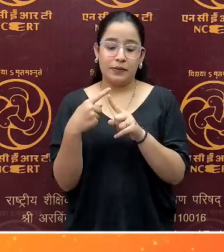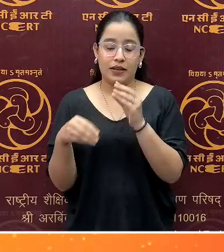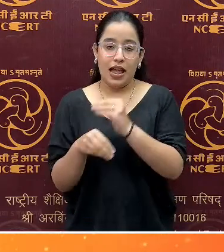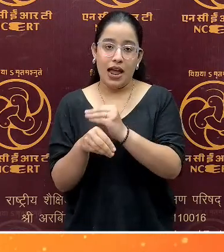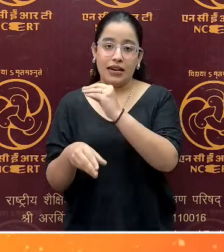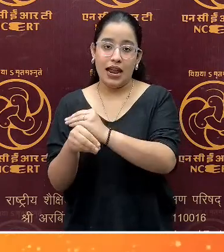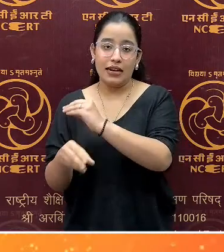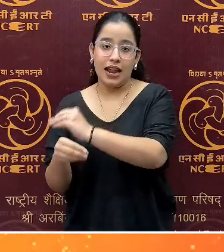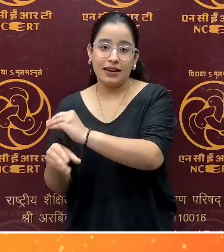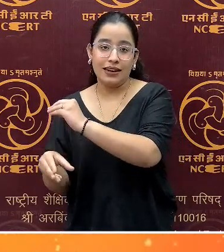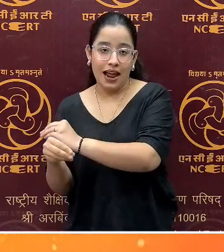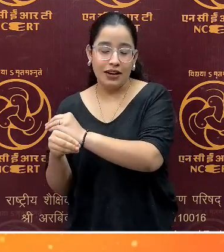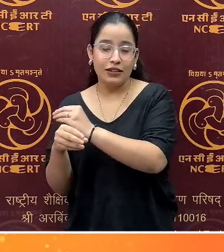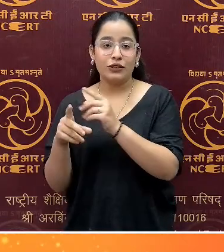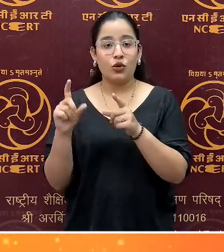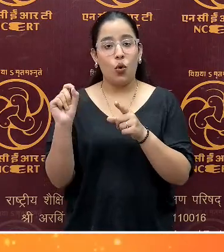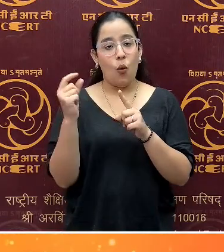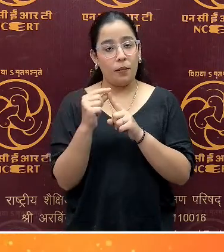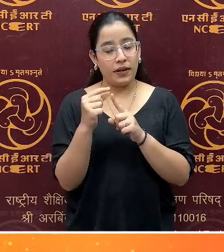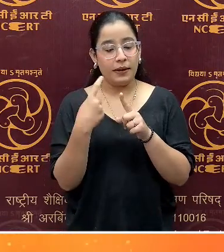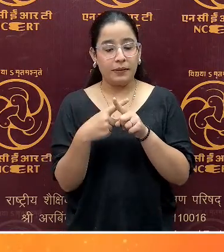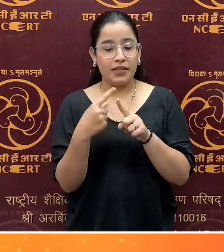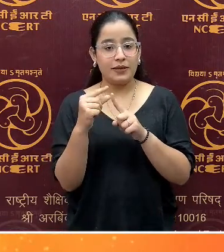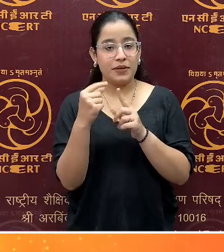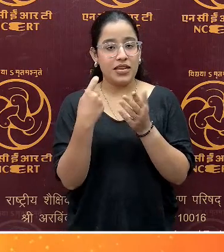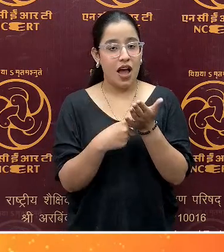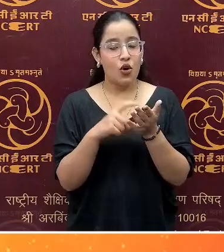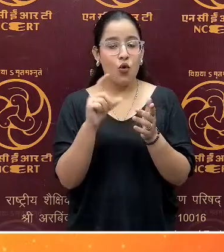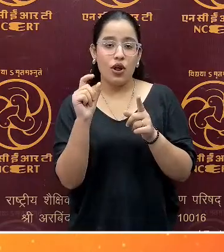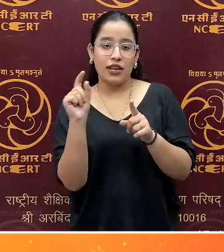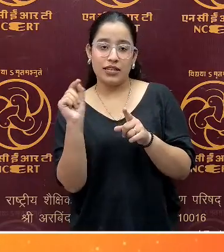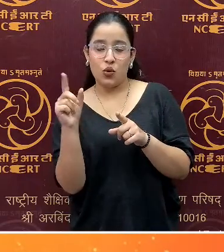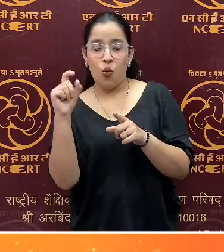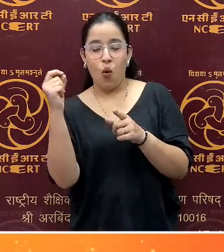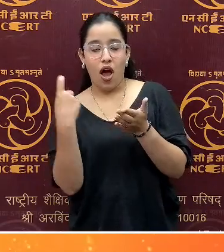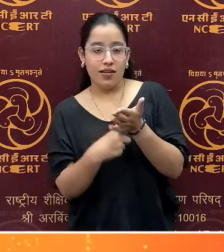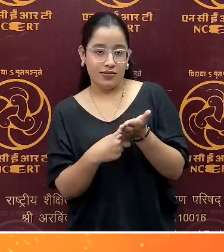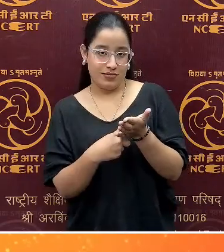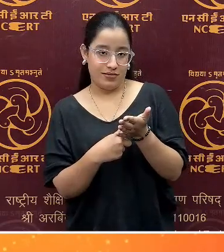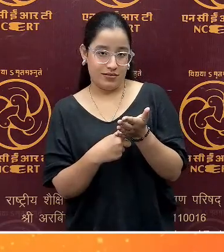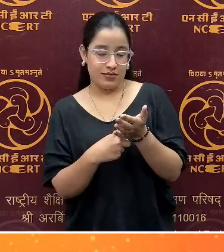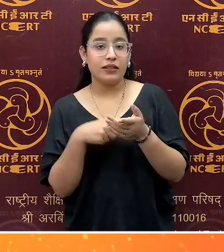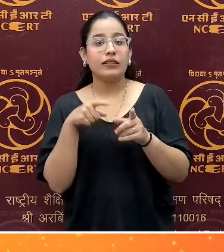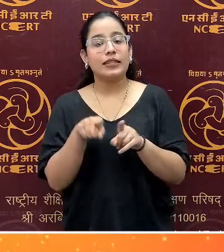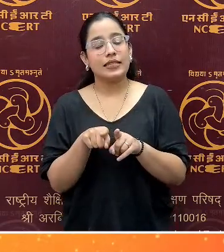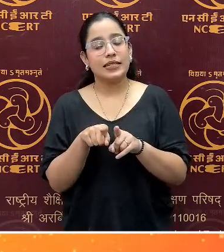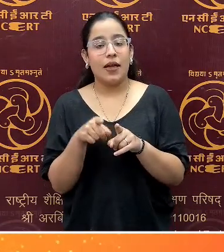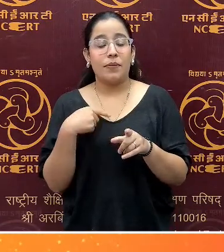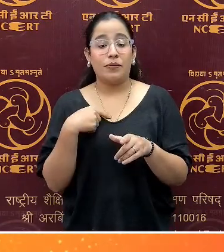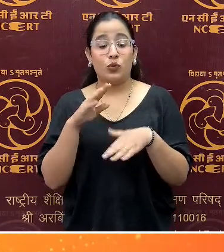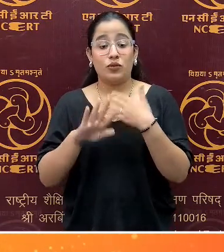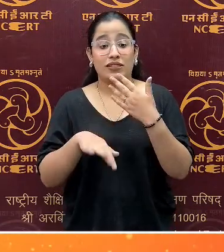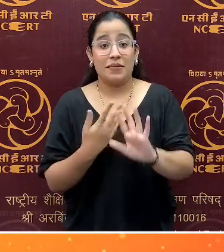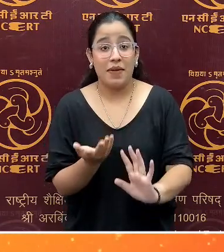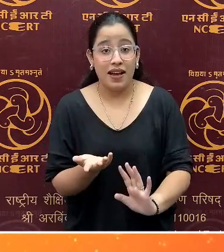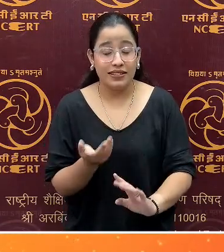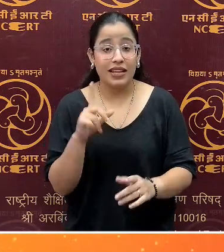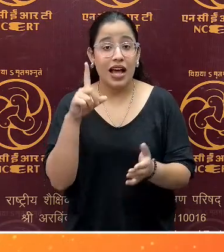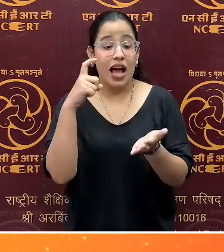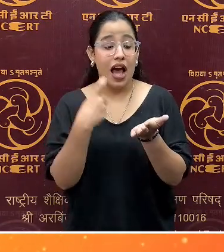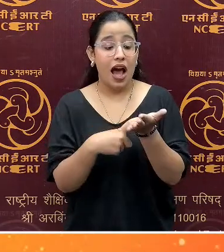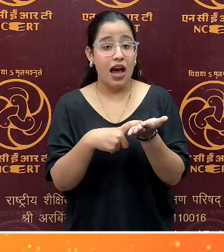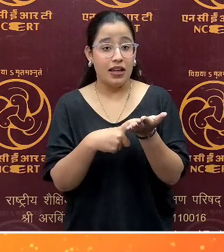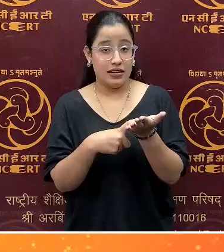OP plus PR is giving us OR. The resultant is OR. And then from there, R,